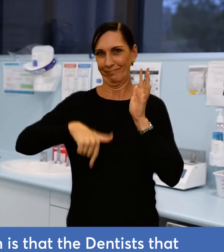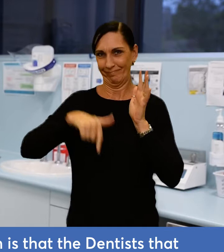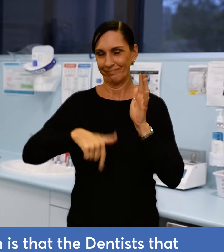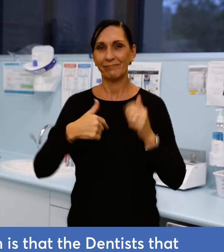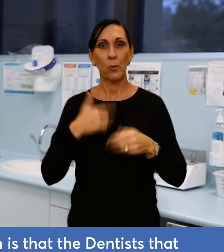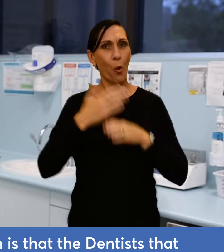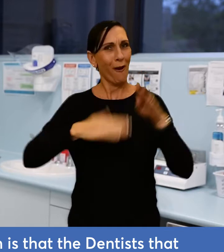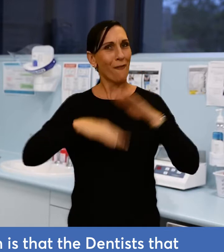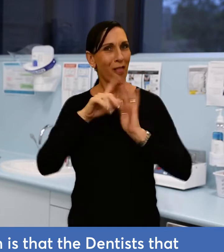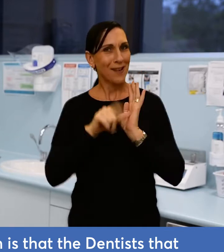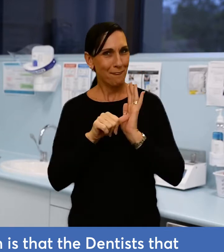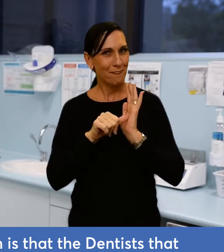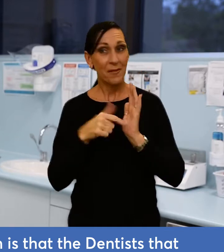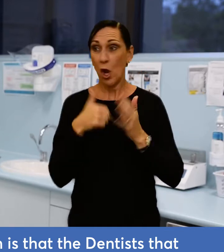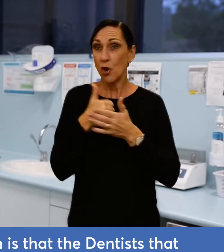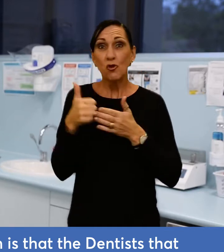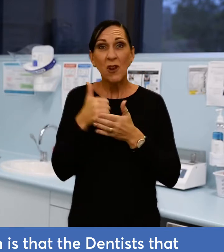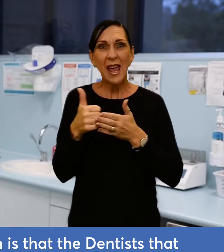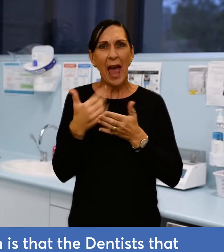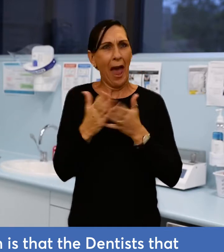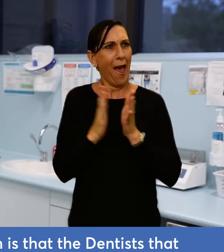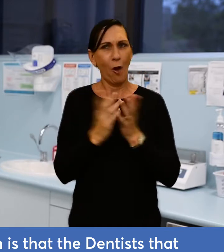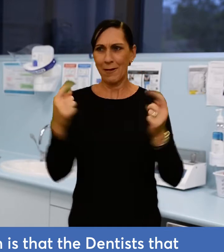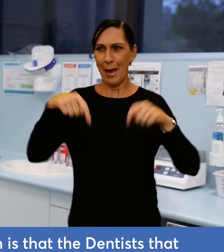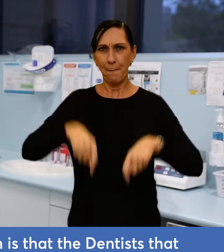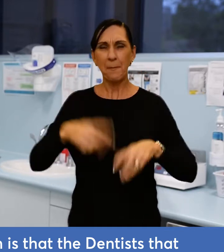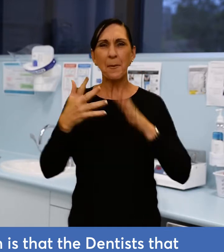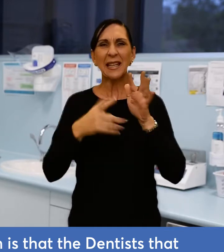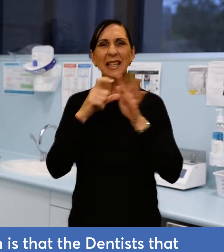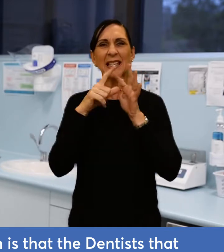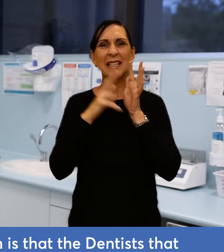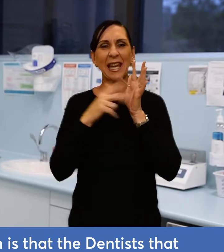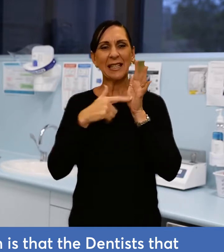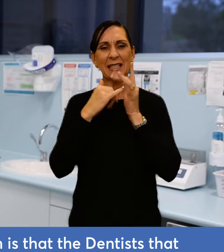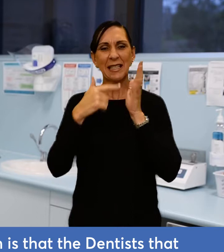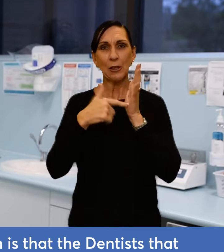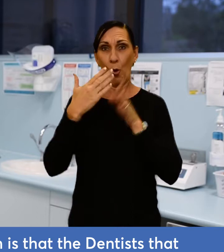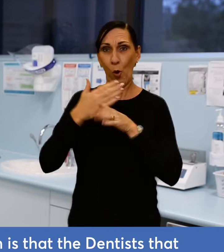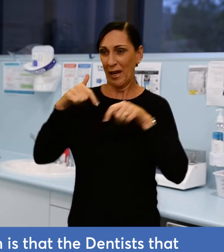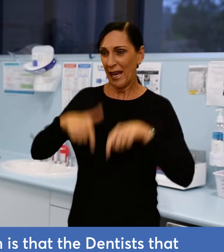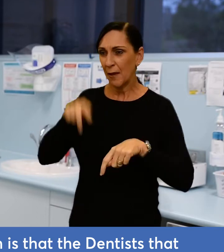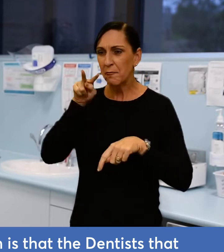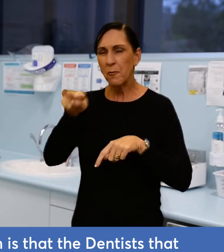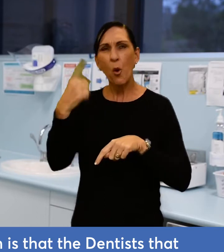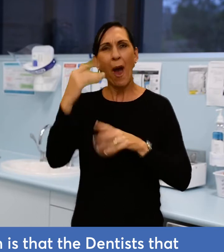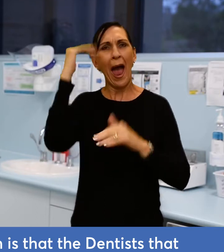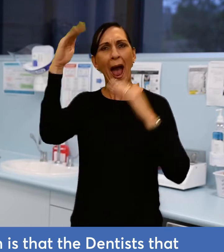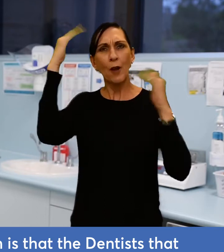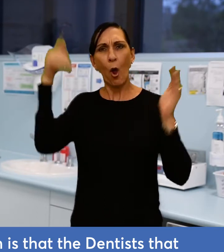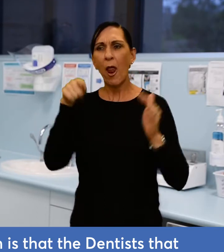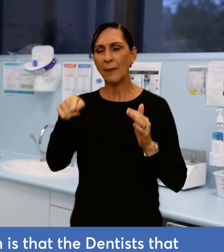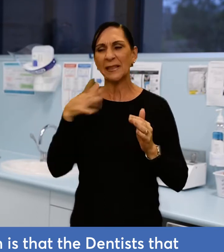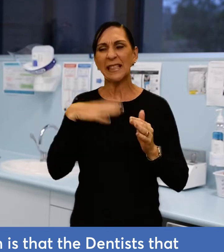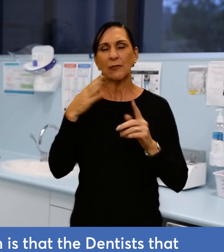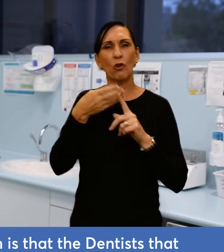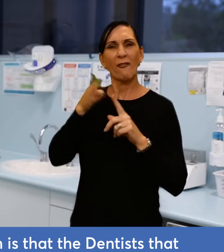time, and what usually happens is the dentists that work here will refer adult patients to see